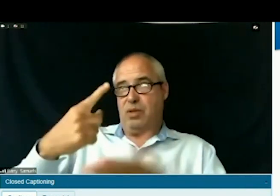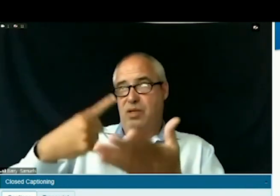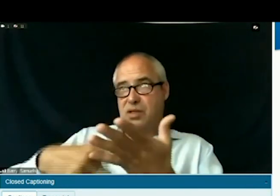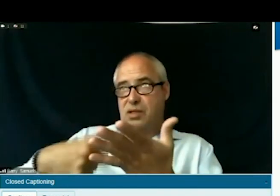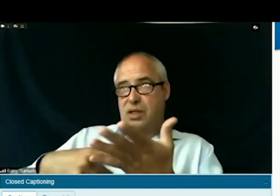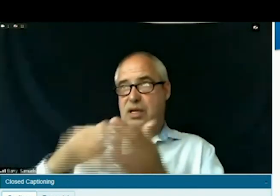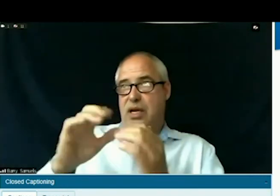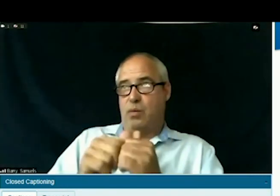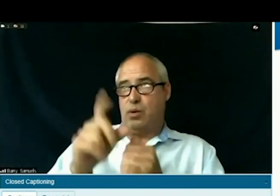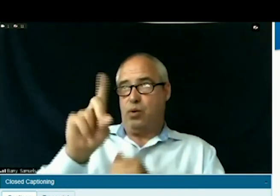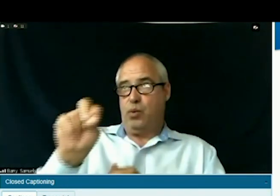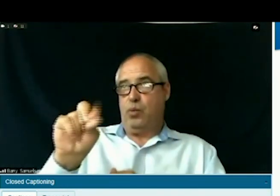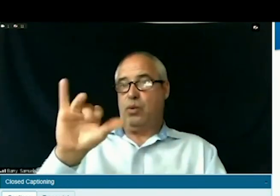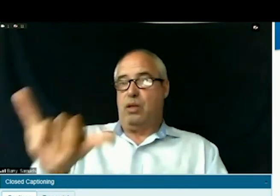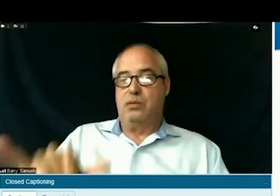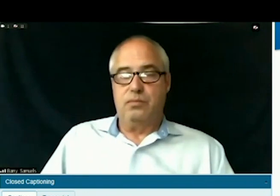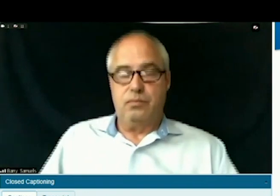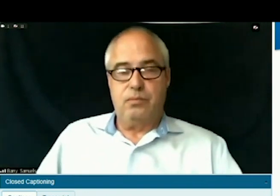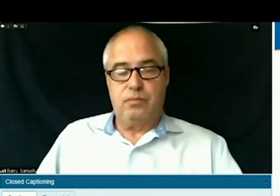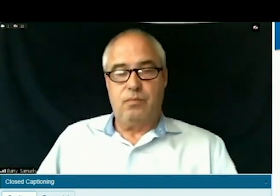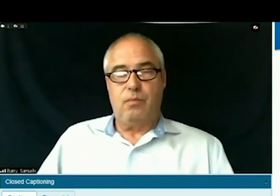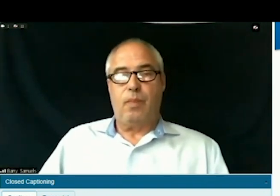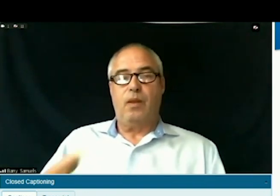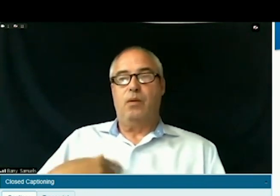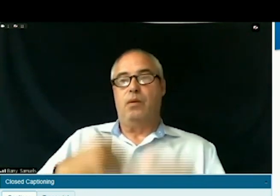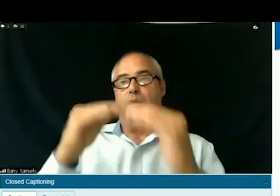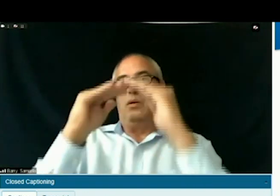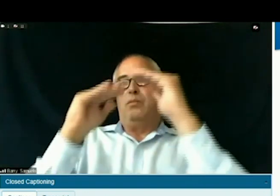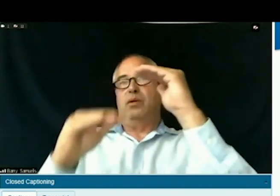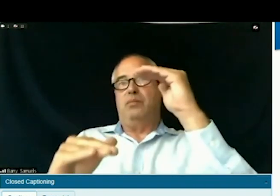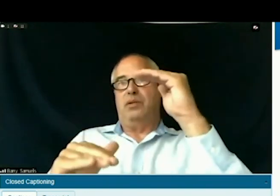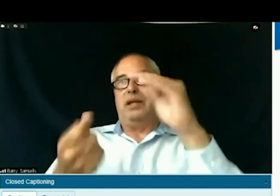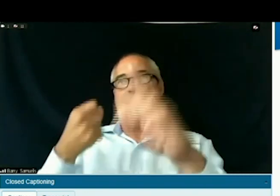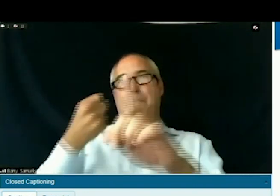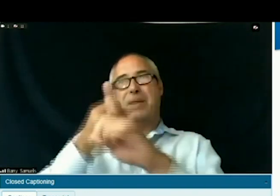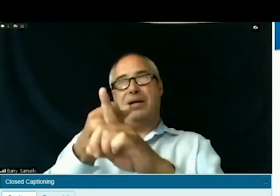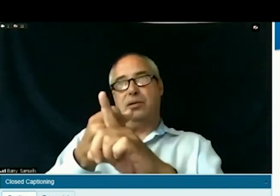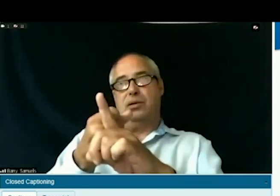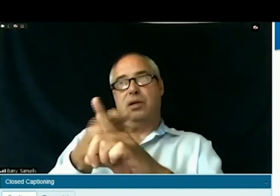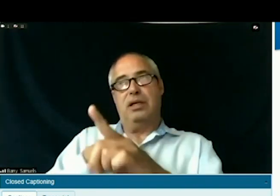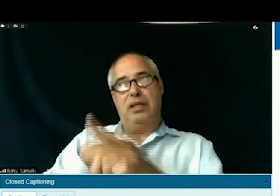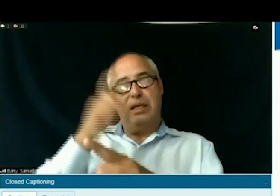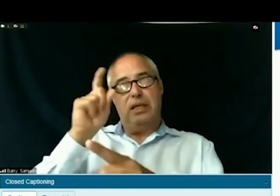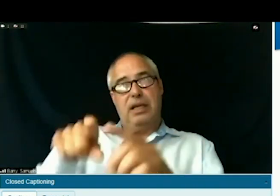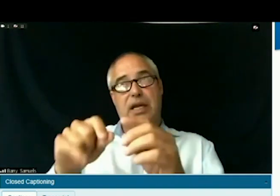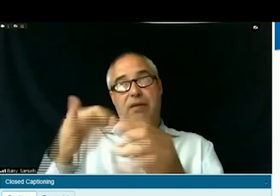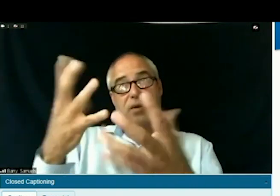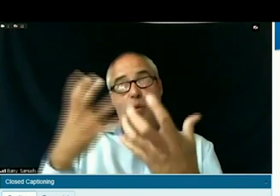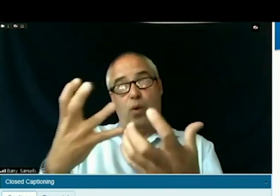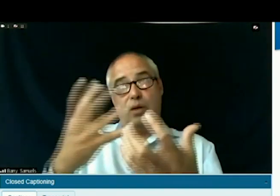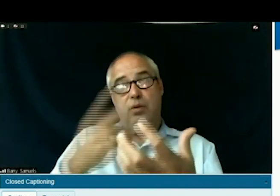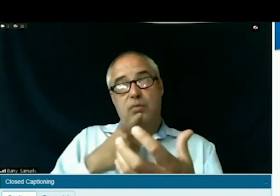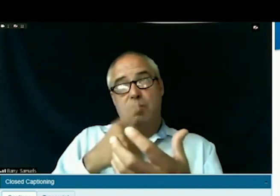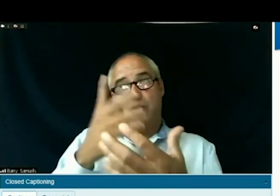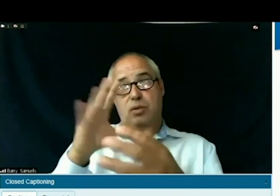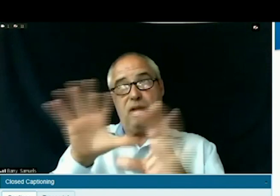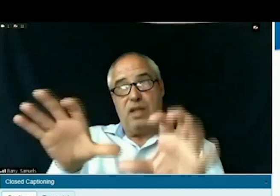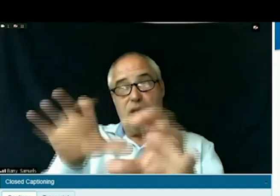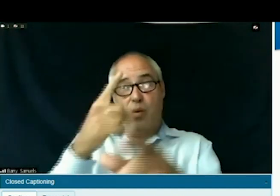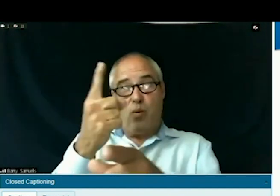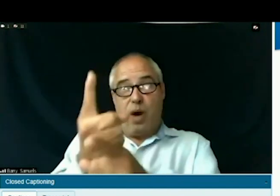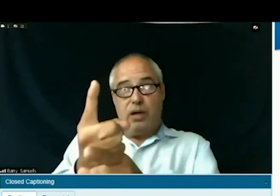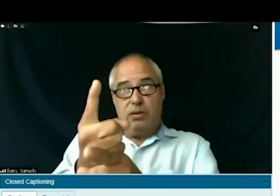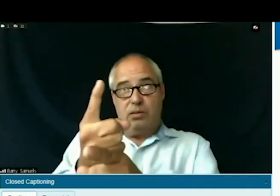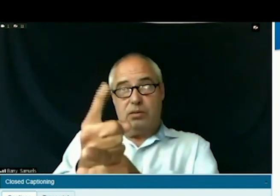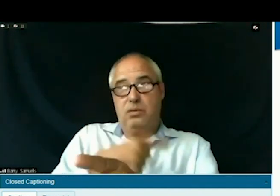do that. We are disproportionately impacted, and therefore we need to be, if you want things to go right, or at least